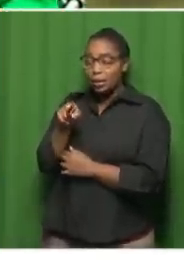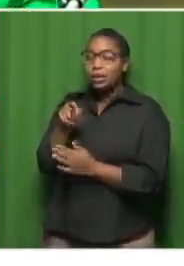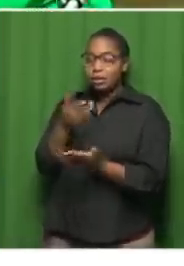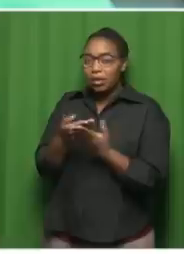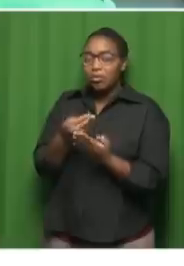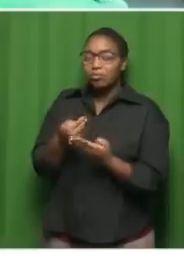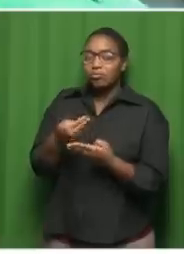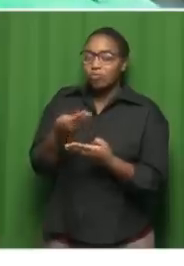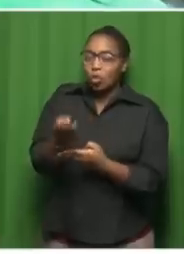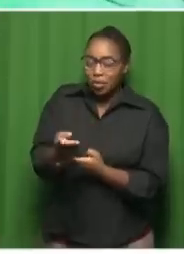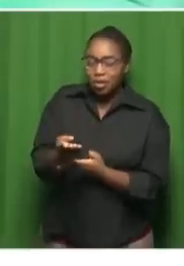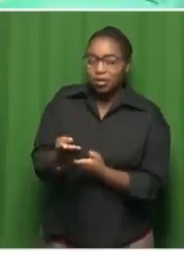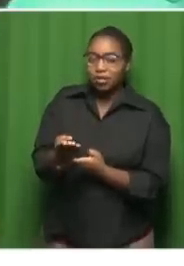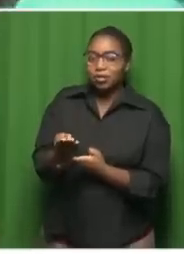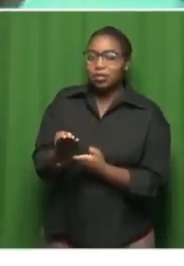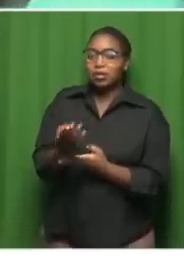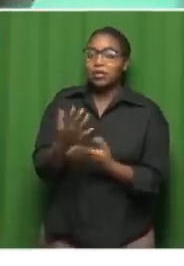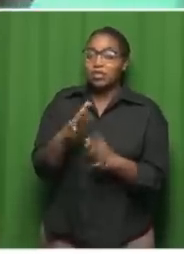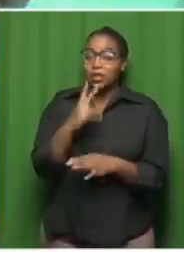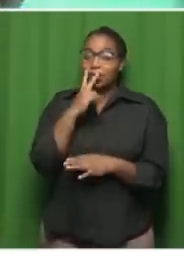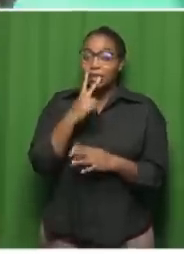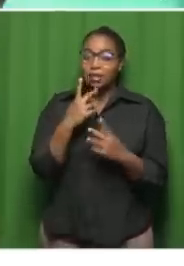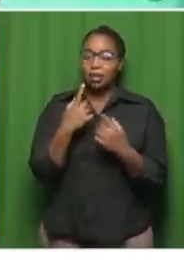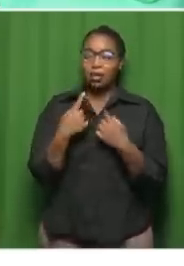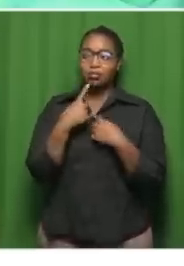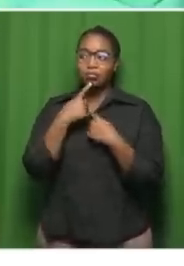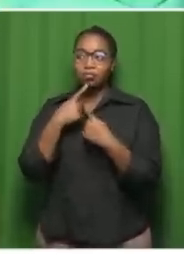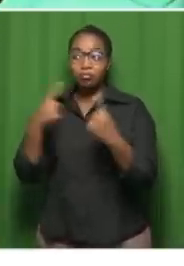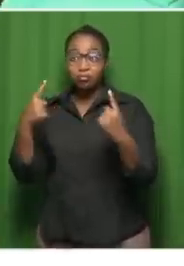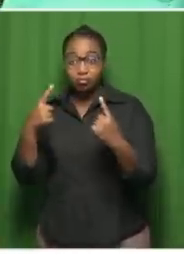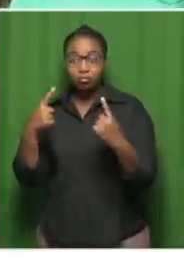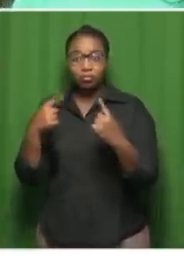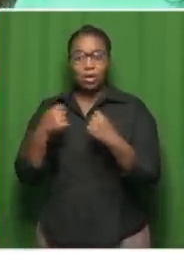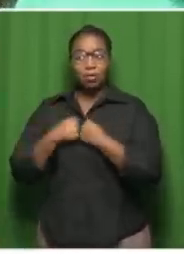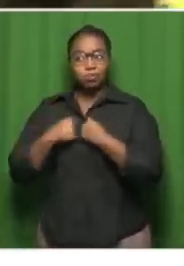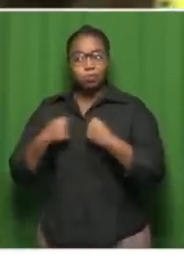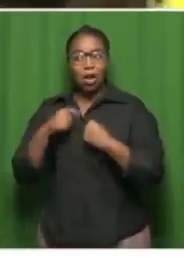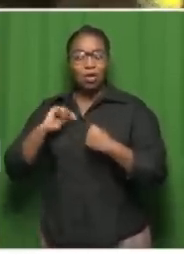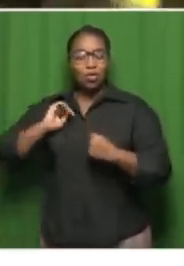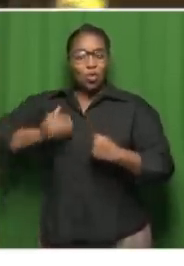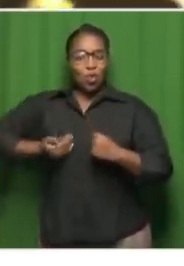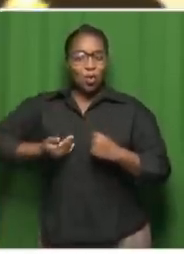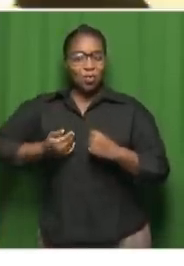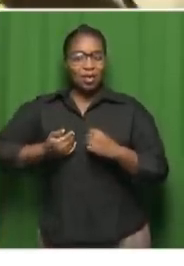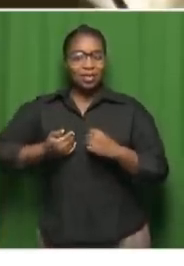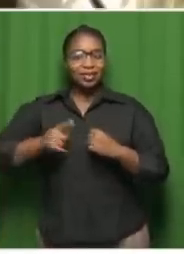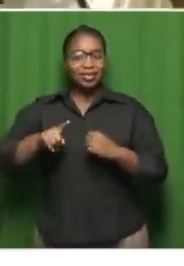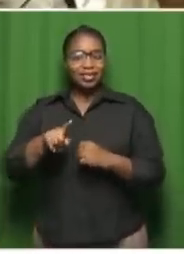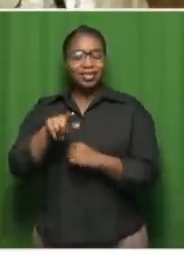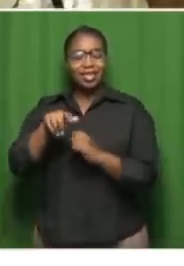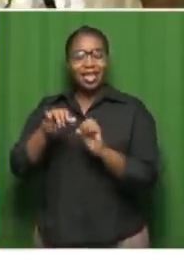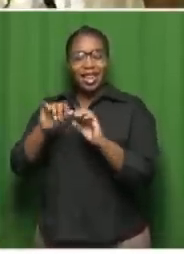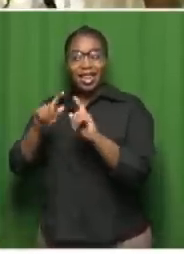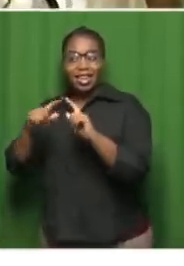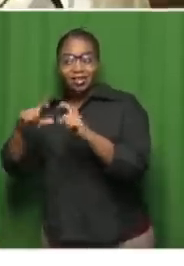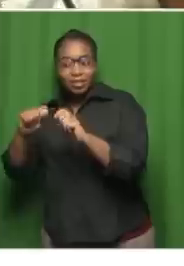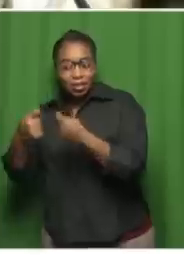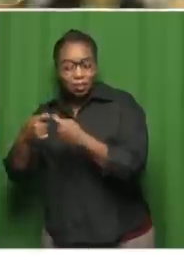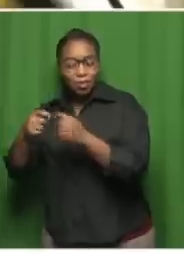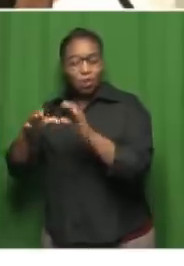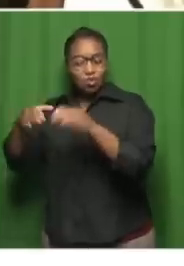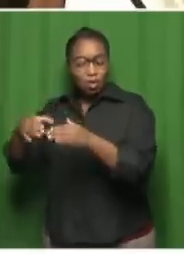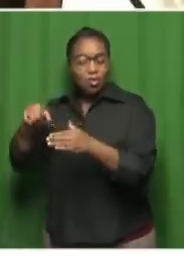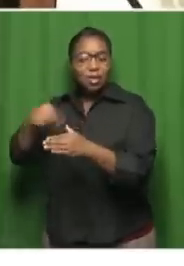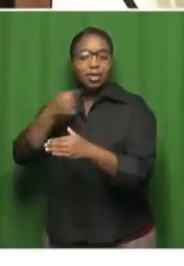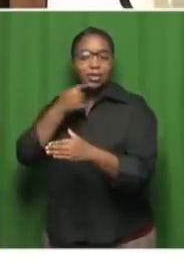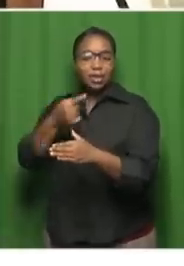I've already seen some pronouncement from the Women's League that they will ensure that there is 50% representation, but I don't know how